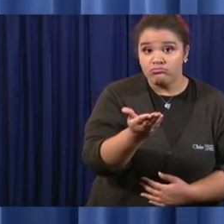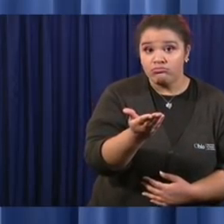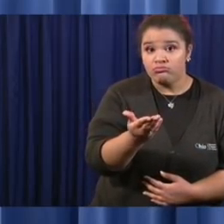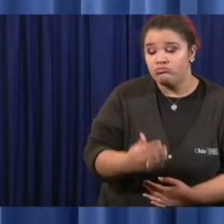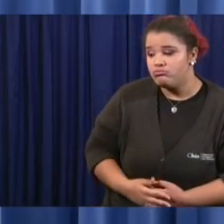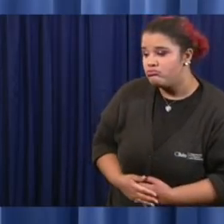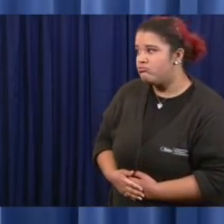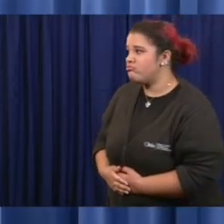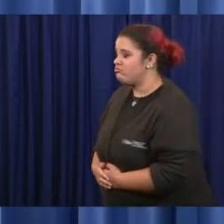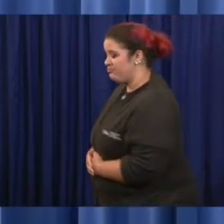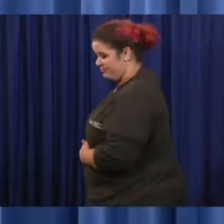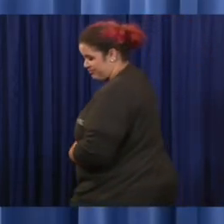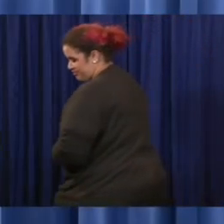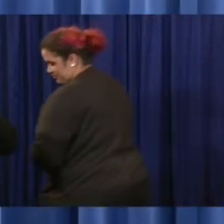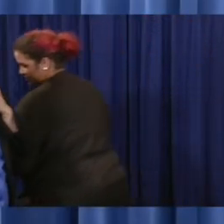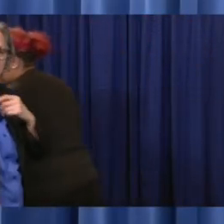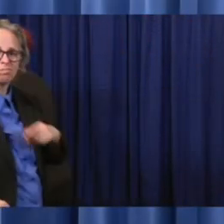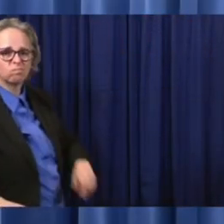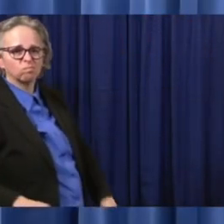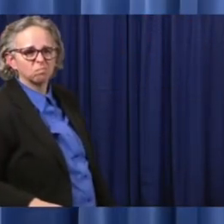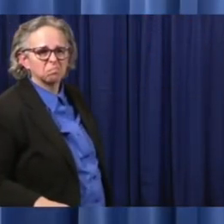Well, I don't consider it a rough week,